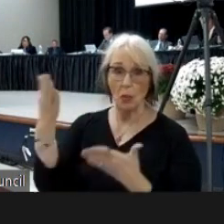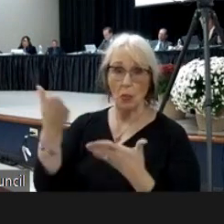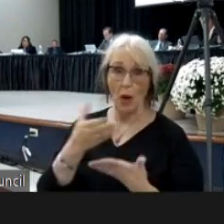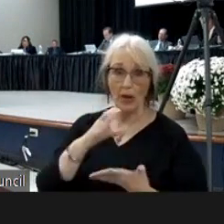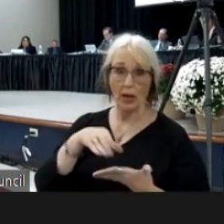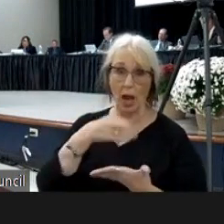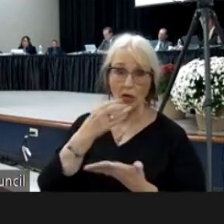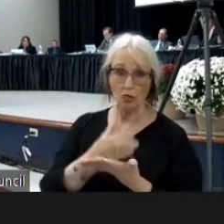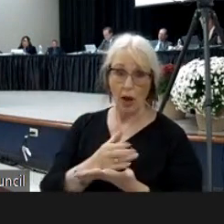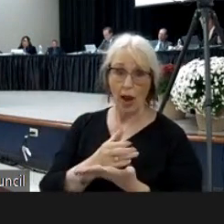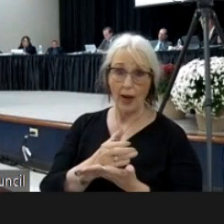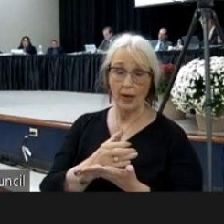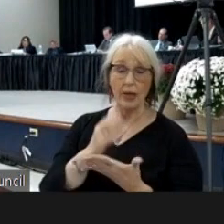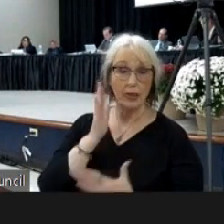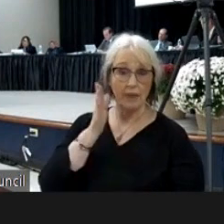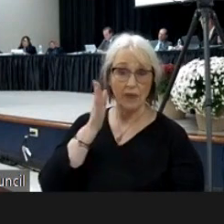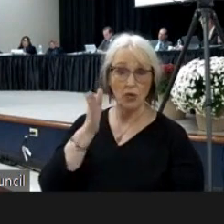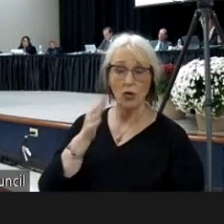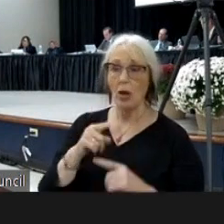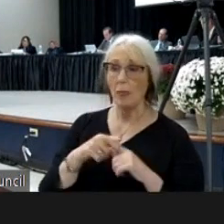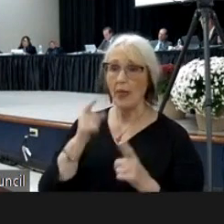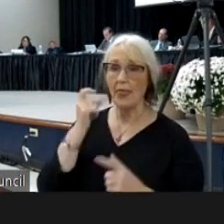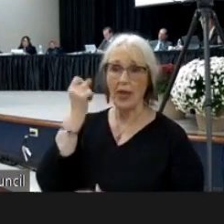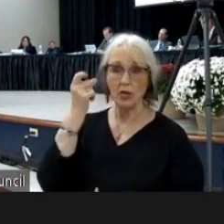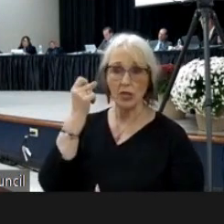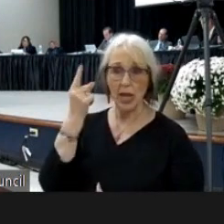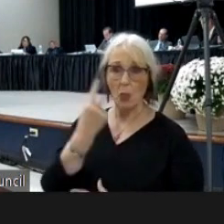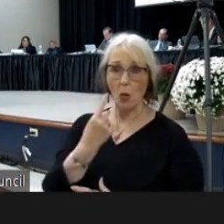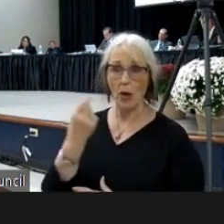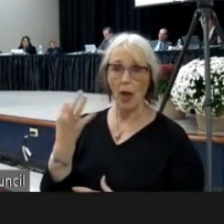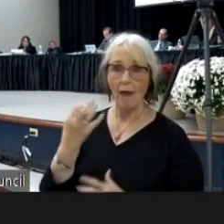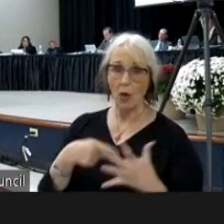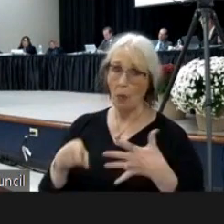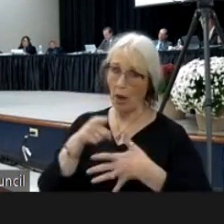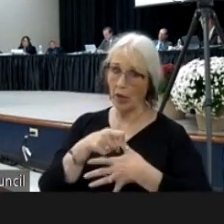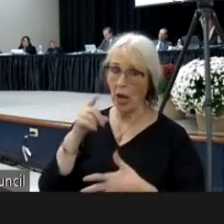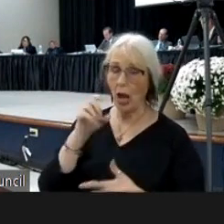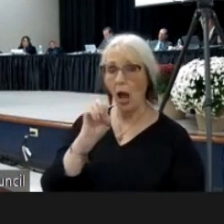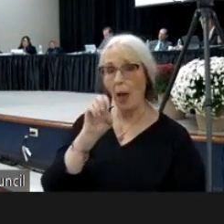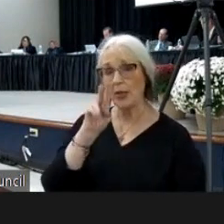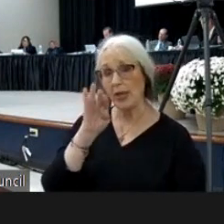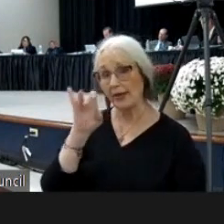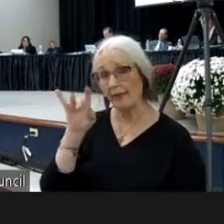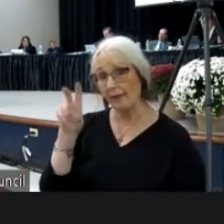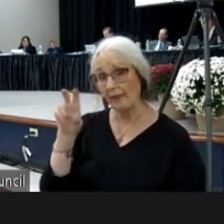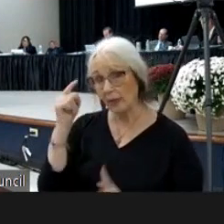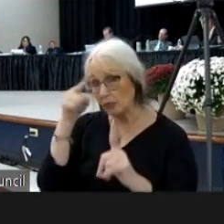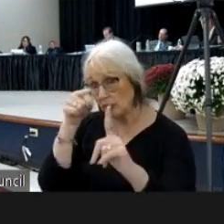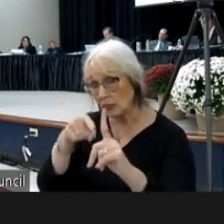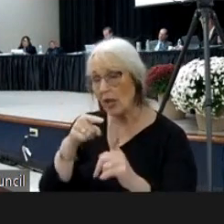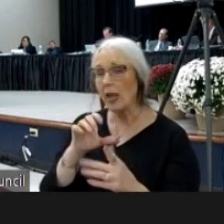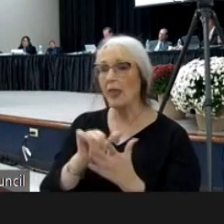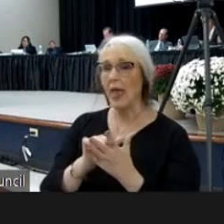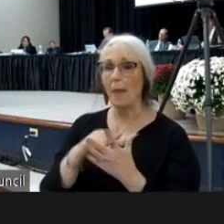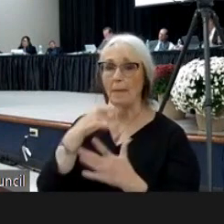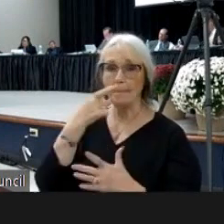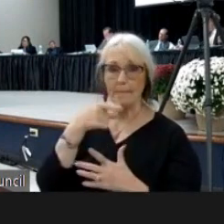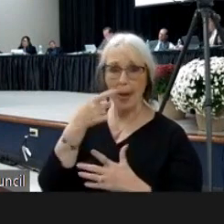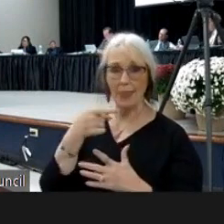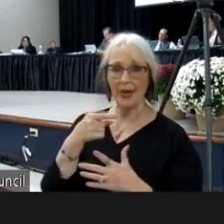award back in the near future. But they understand that one of our primary objectives here is to kick off that public engagement in